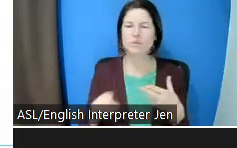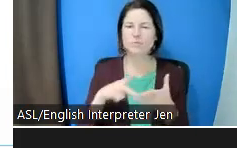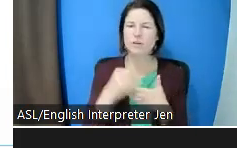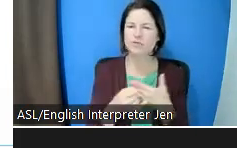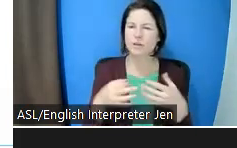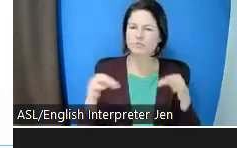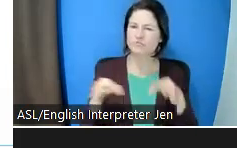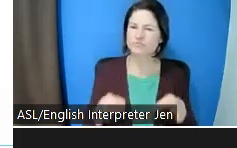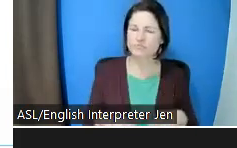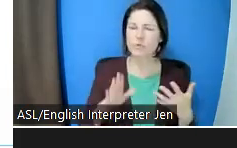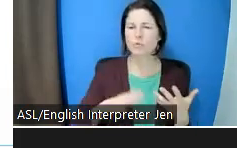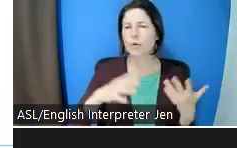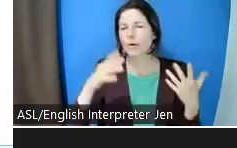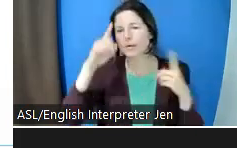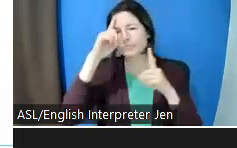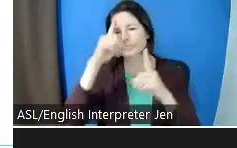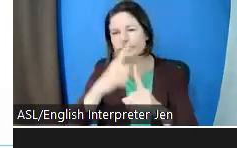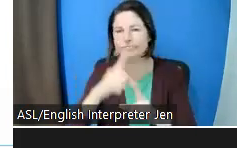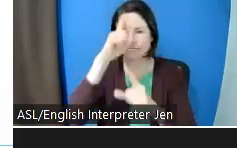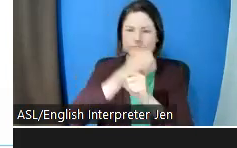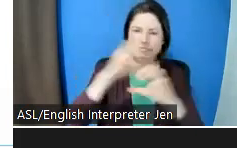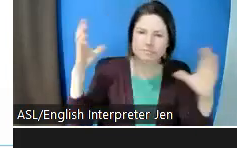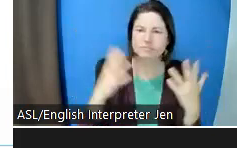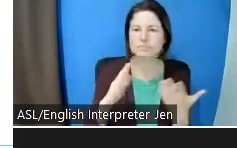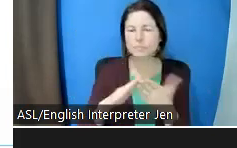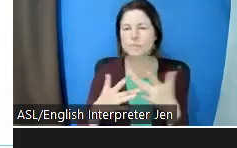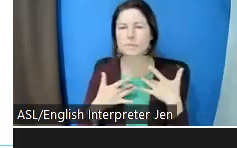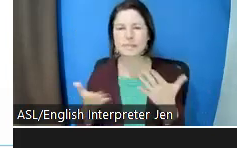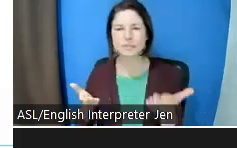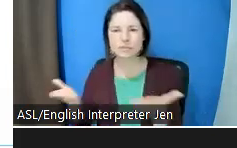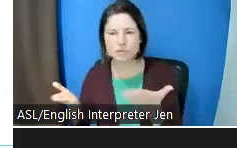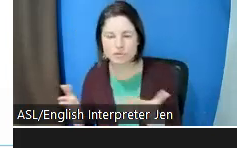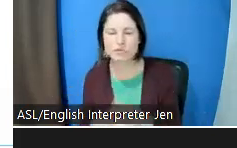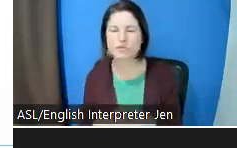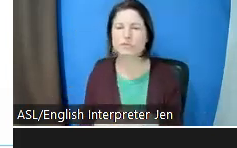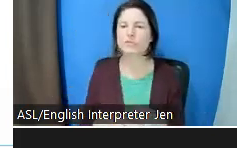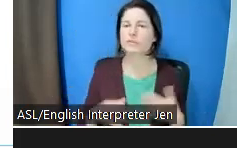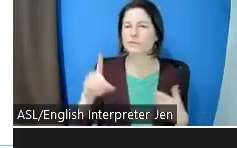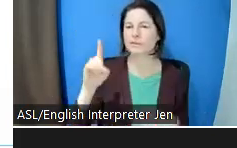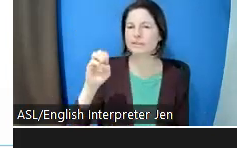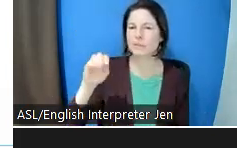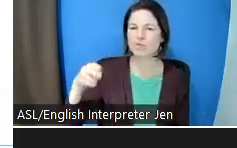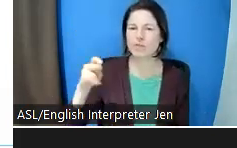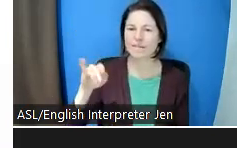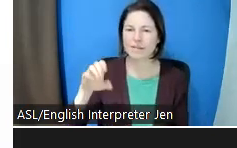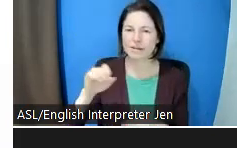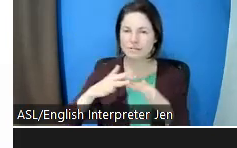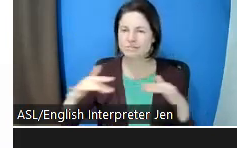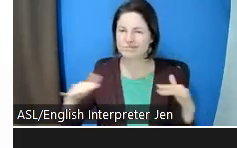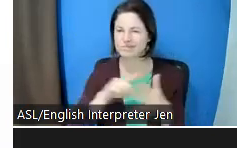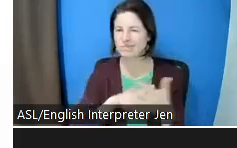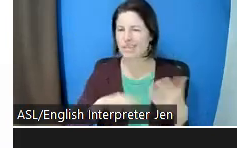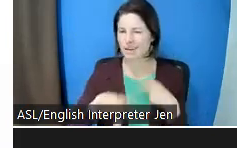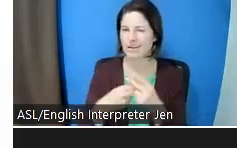more about the missions, goals, communities you serve, demographics, that sort of thing.